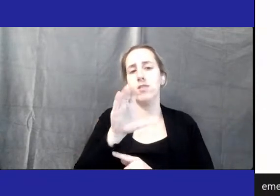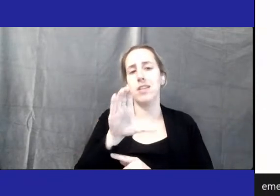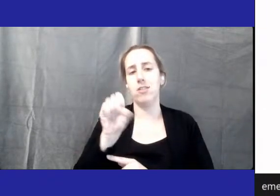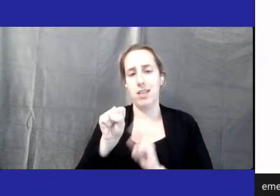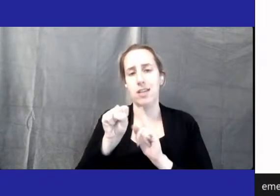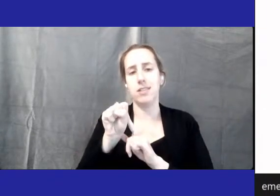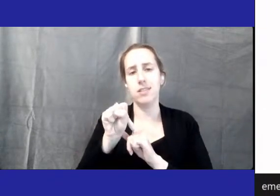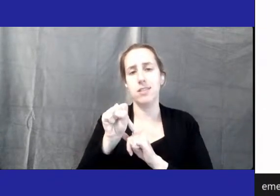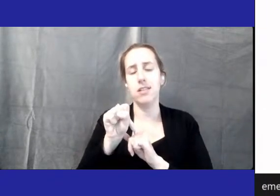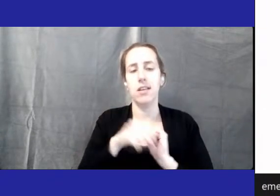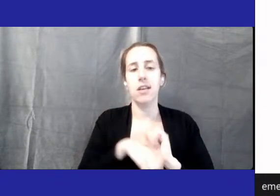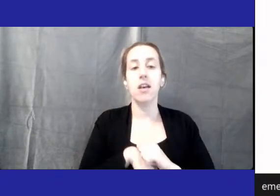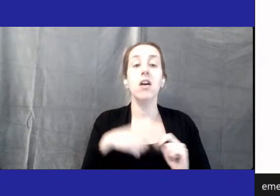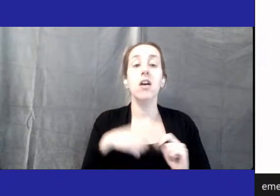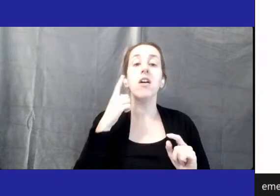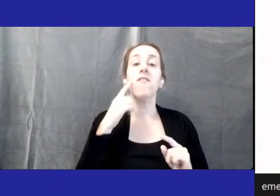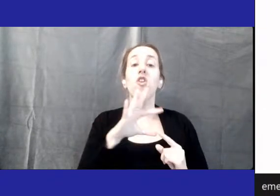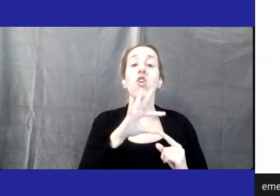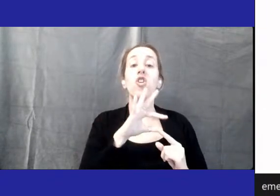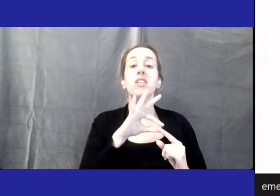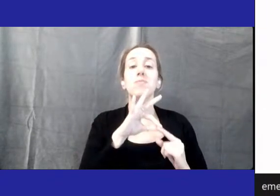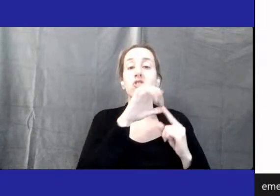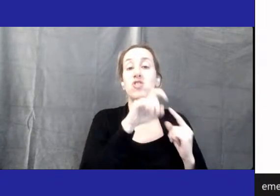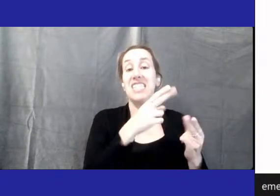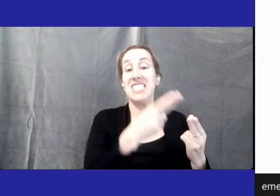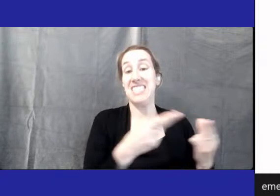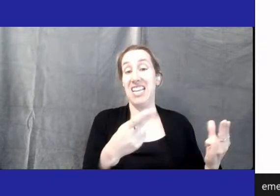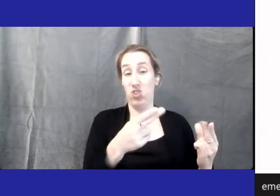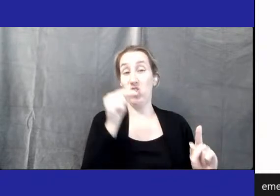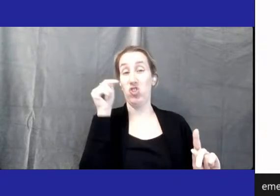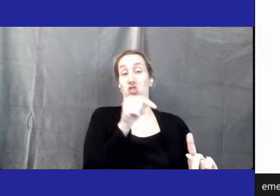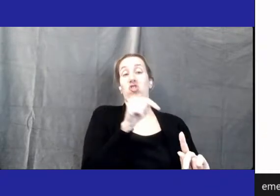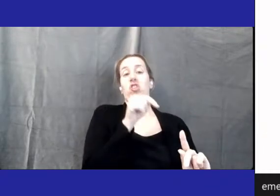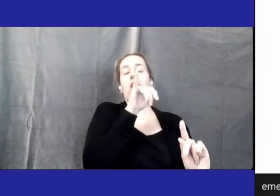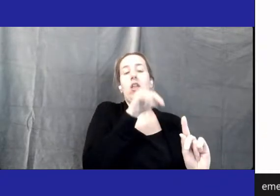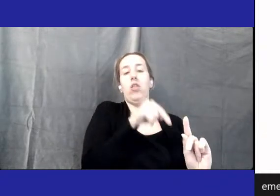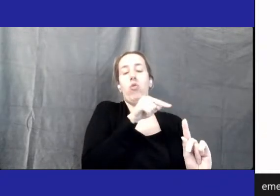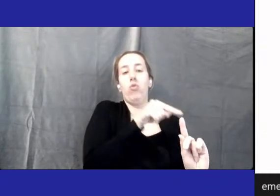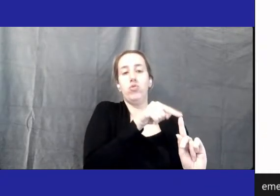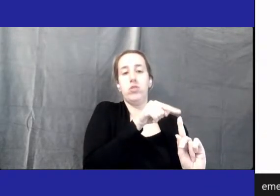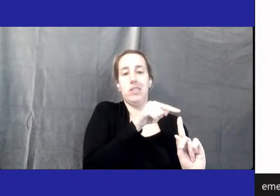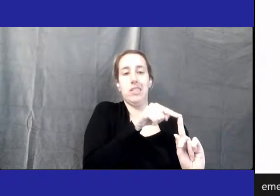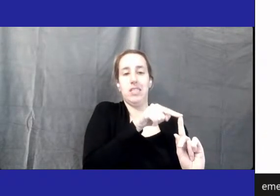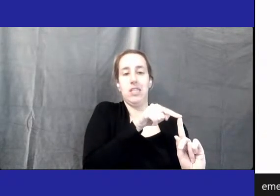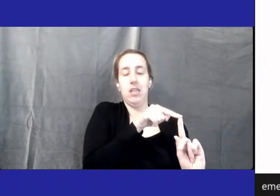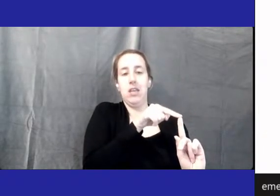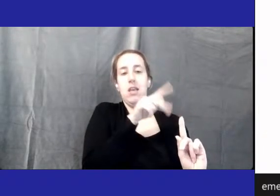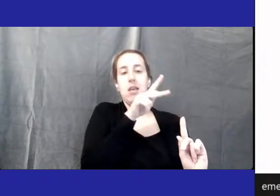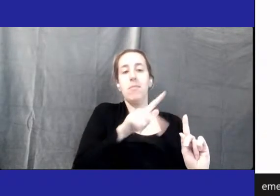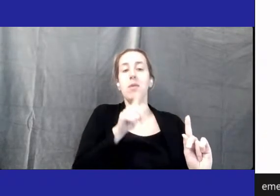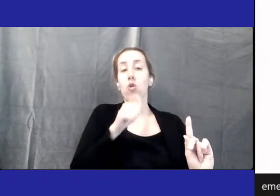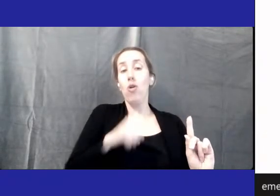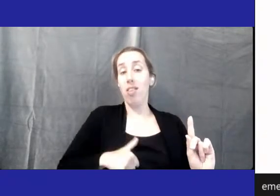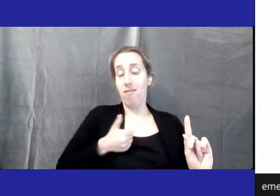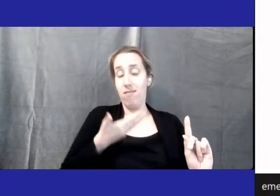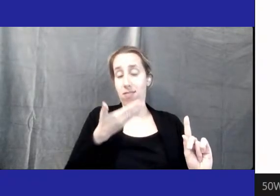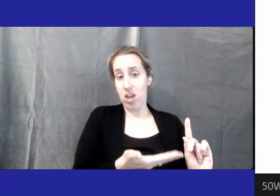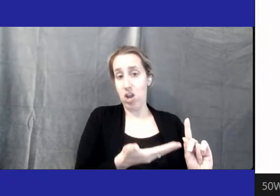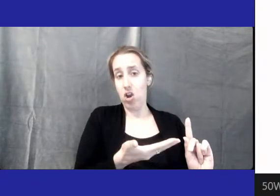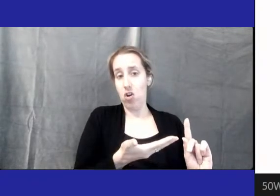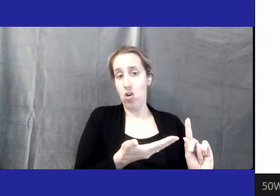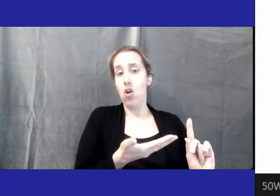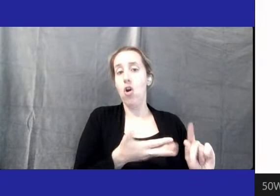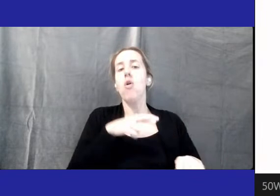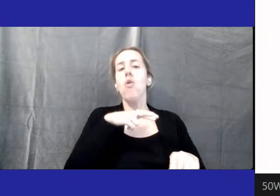shelters specifically, the shelteries are referred at New York City operated hurricane evacuation